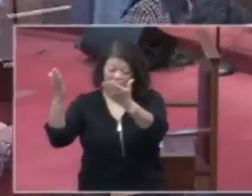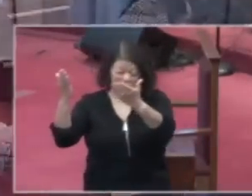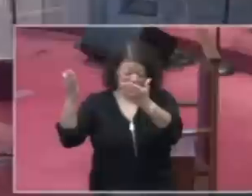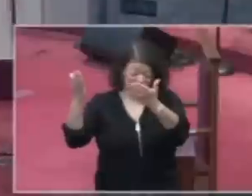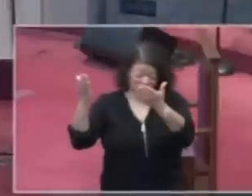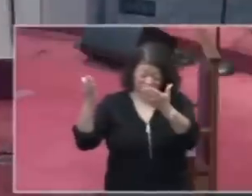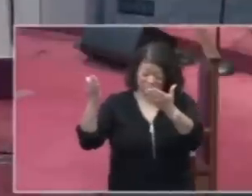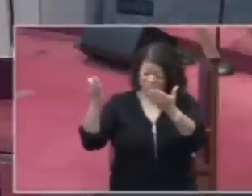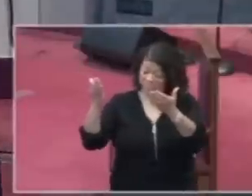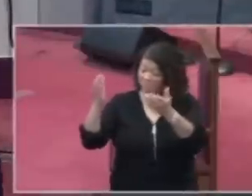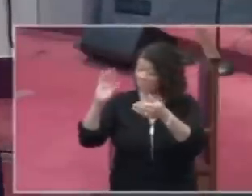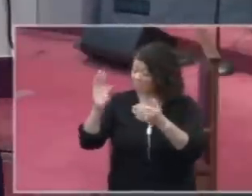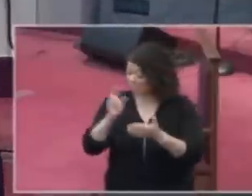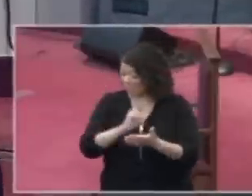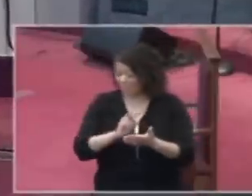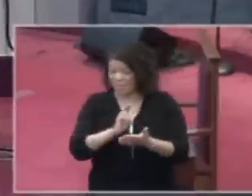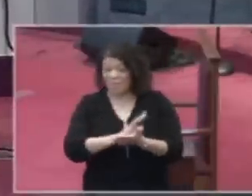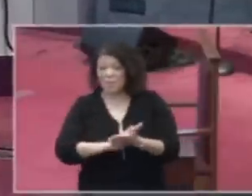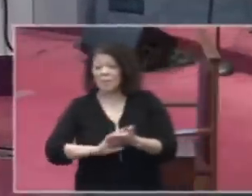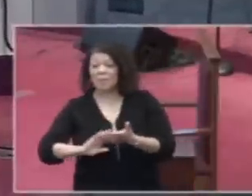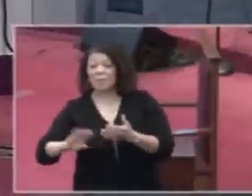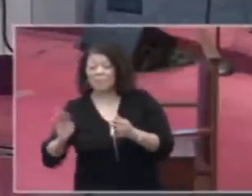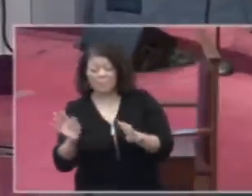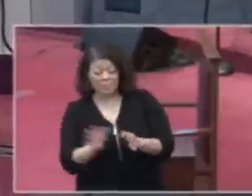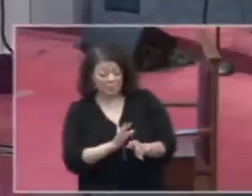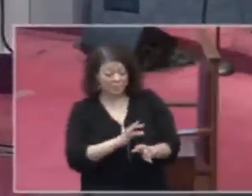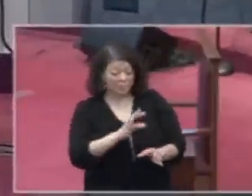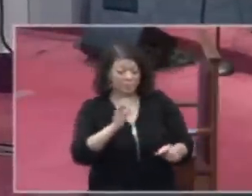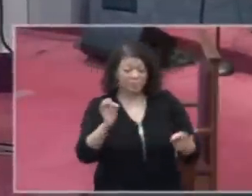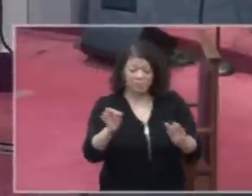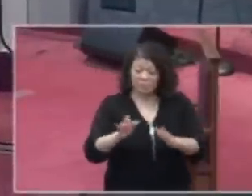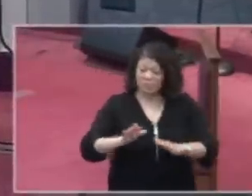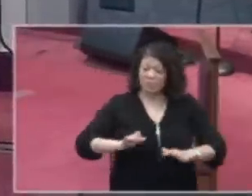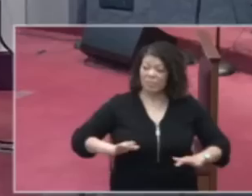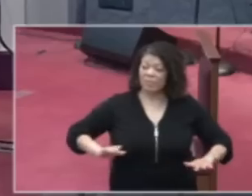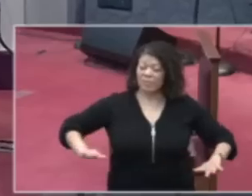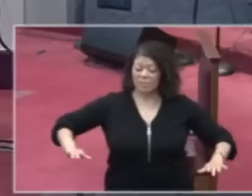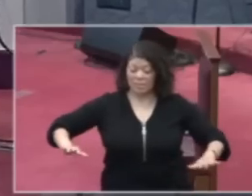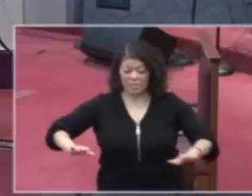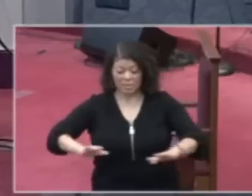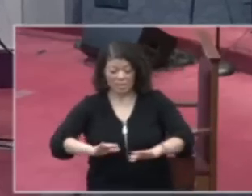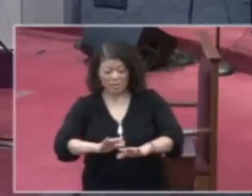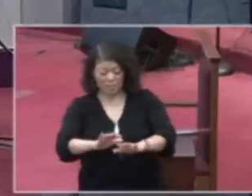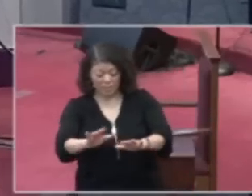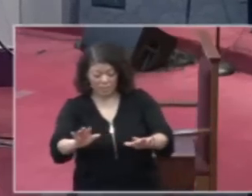sacrifice. If you pour out your spirit. Yeah, yeah,